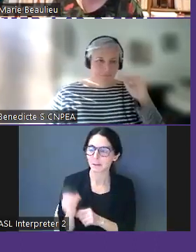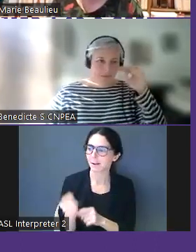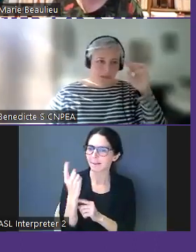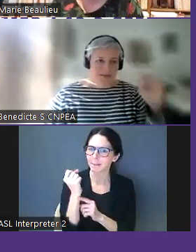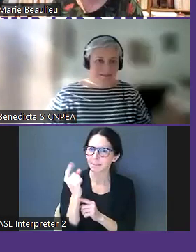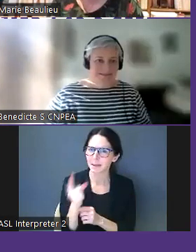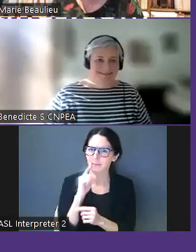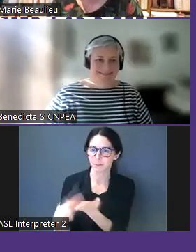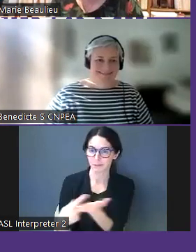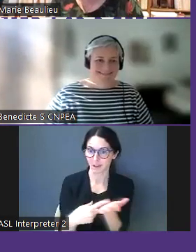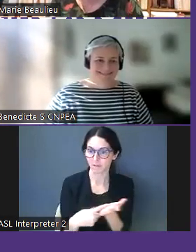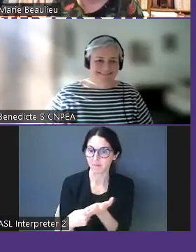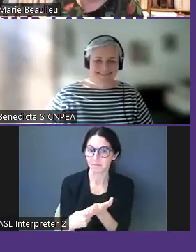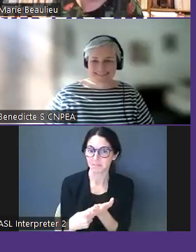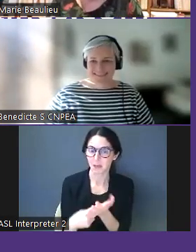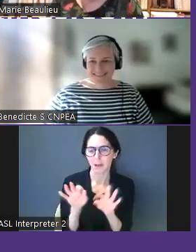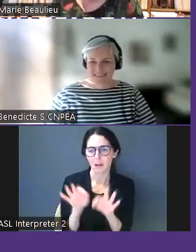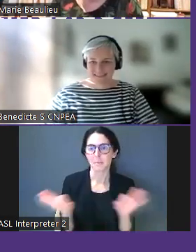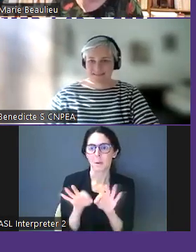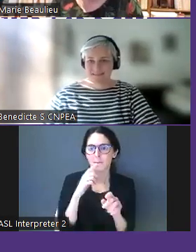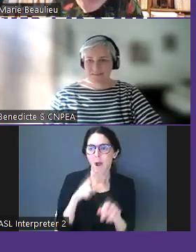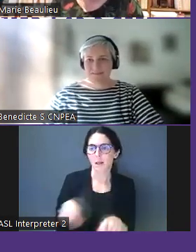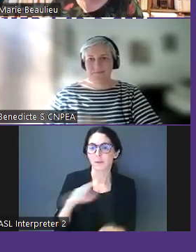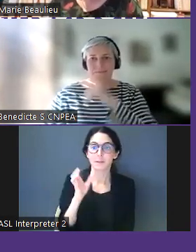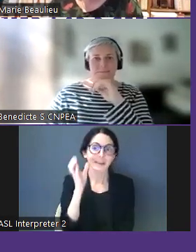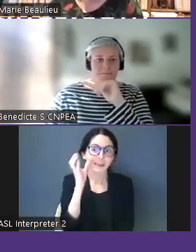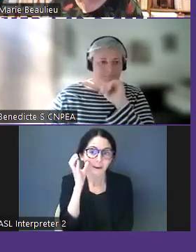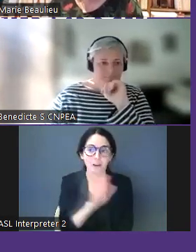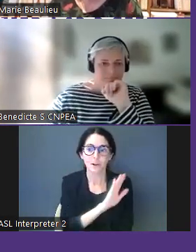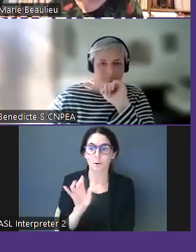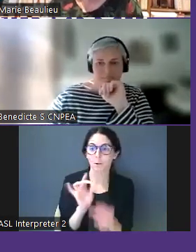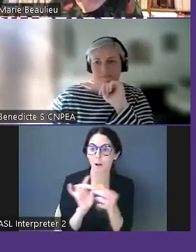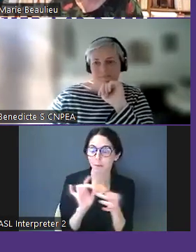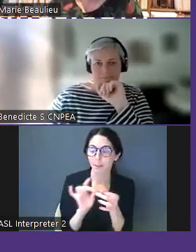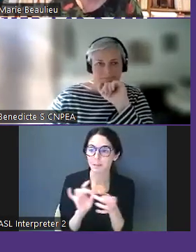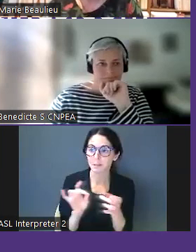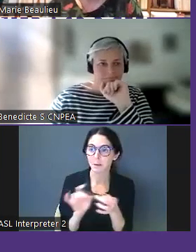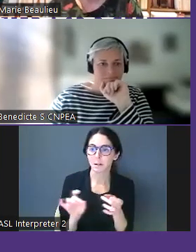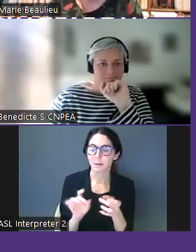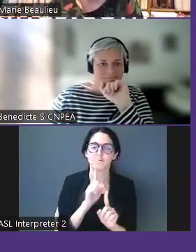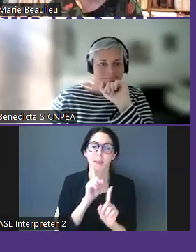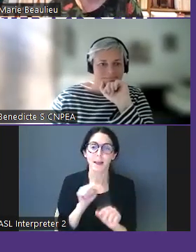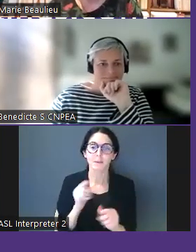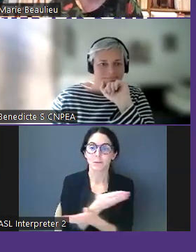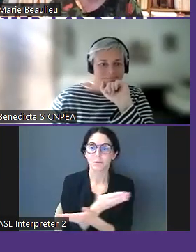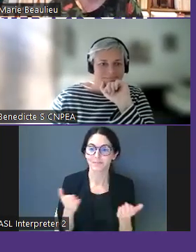discussion. And it's important for us to hear your comments and also answer your questions. Thank